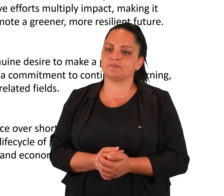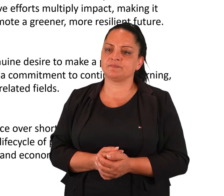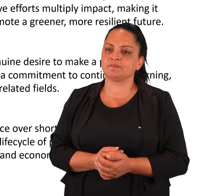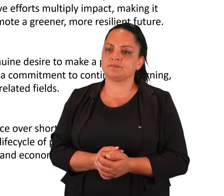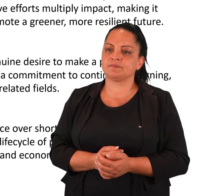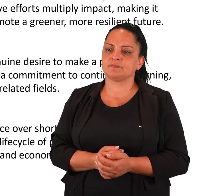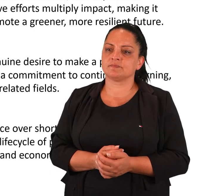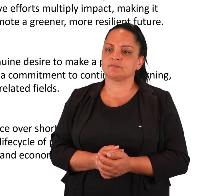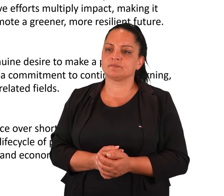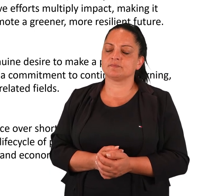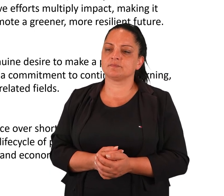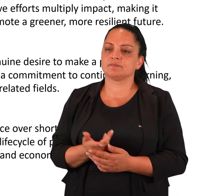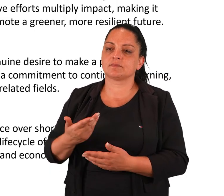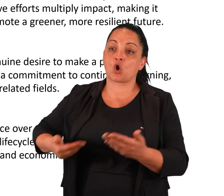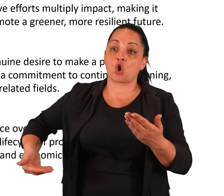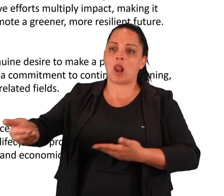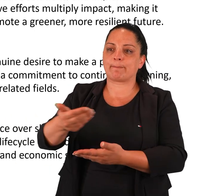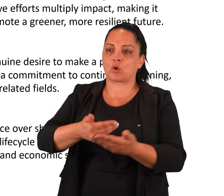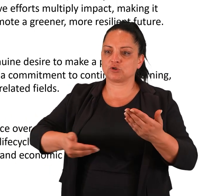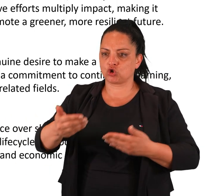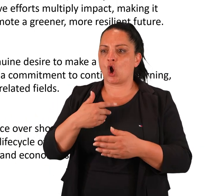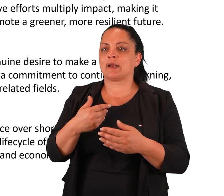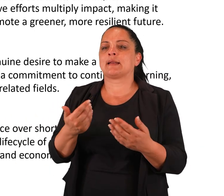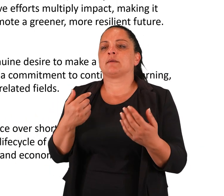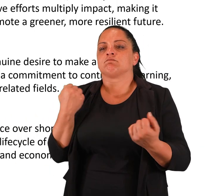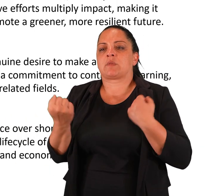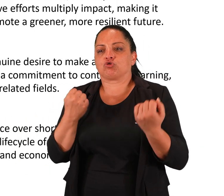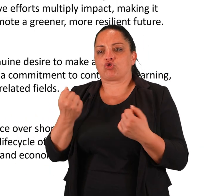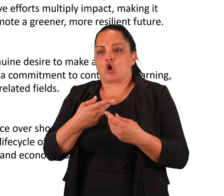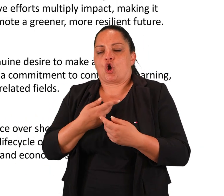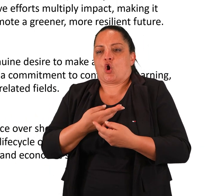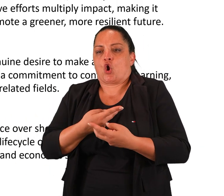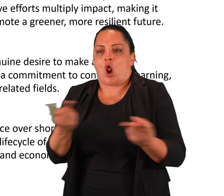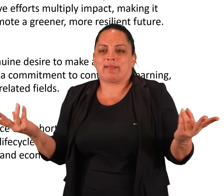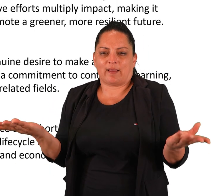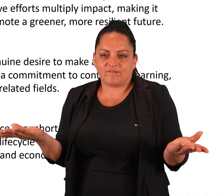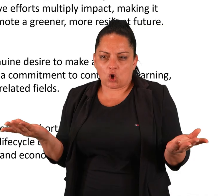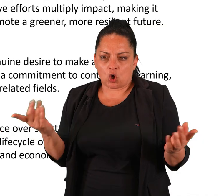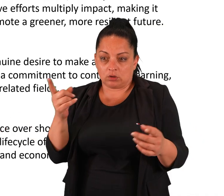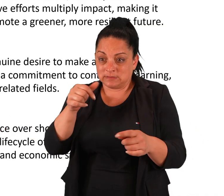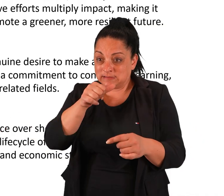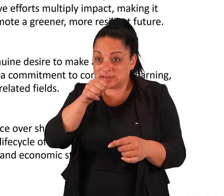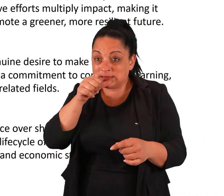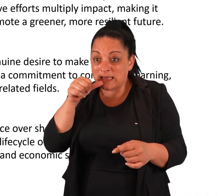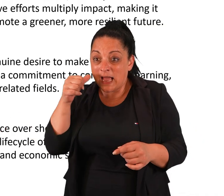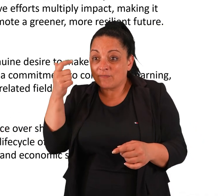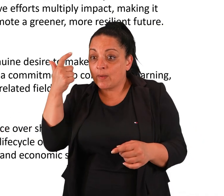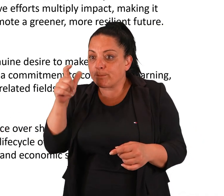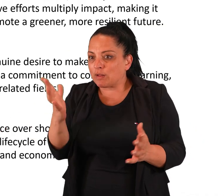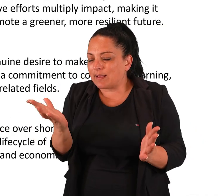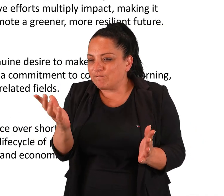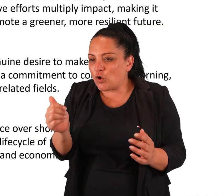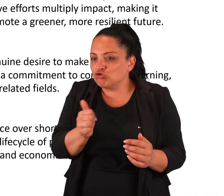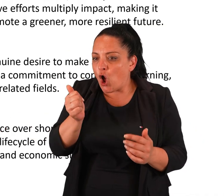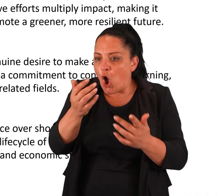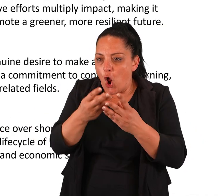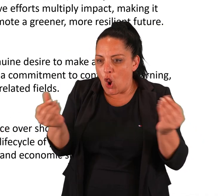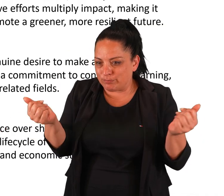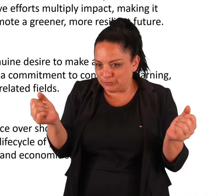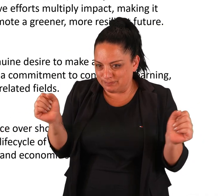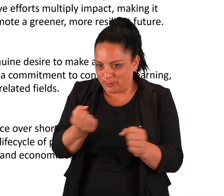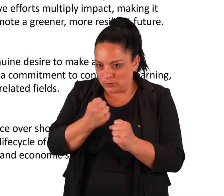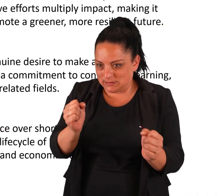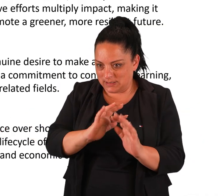Then we have collaboration and collective action that are necessary because environmental issues cannot be solved alone.